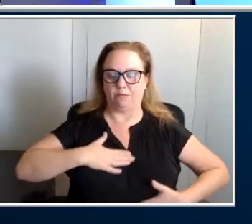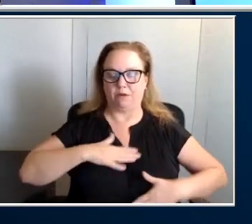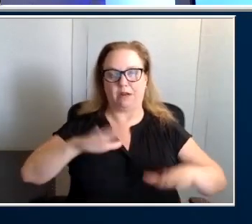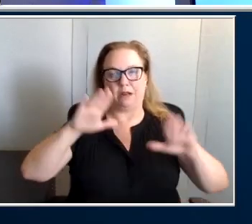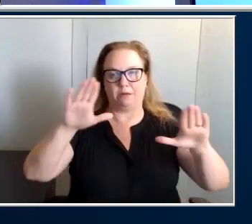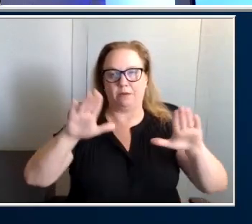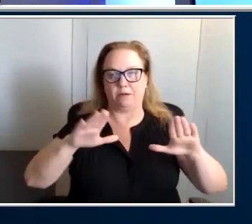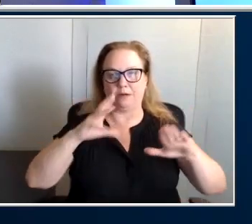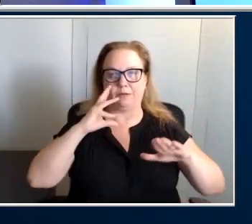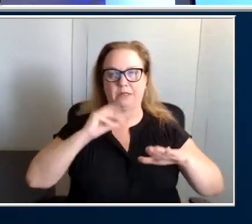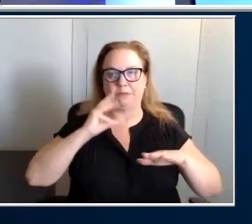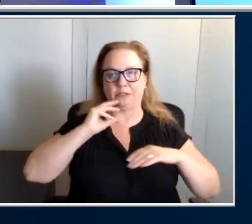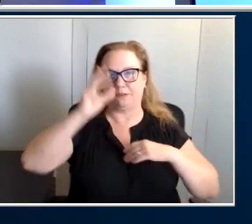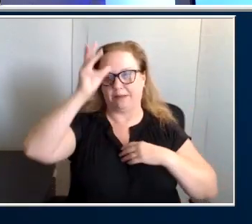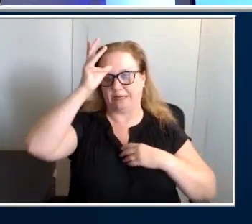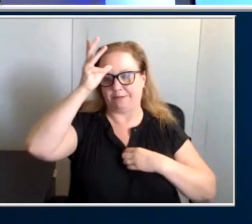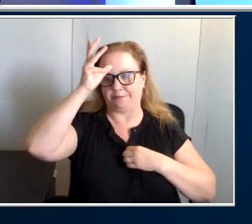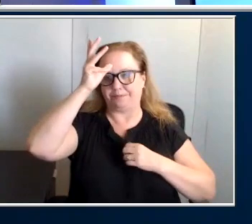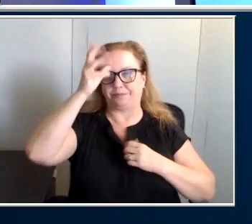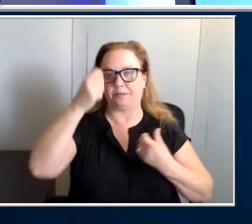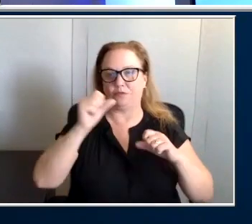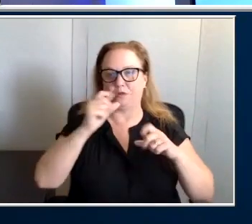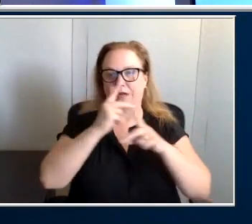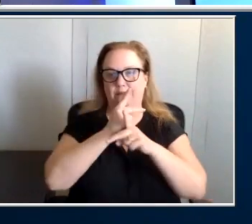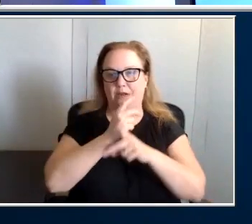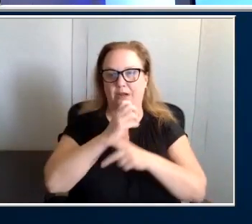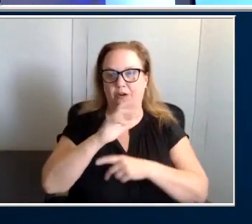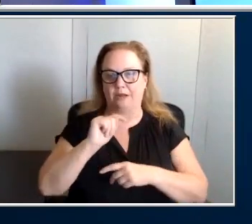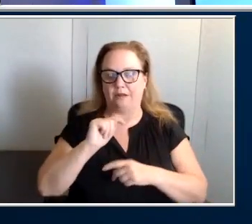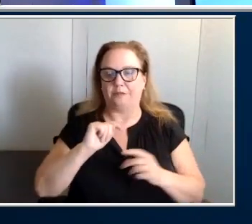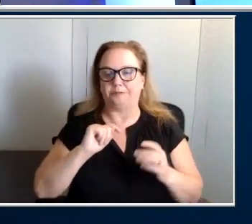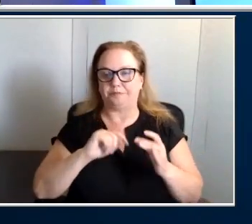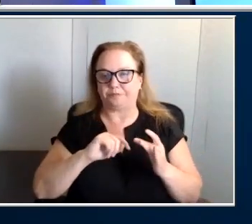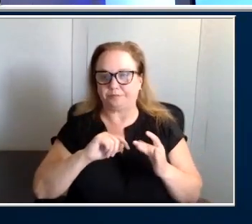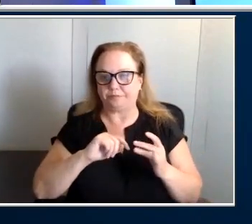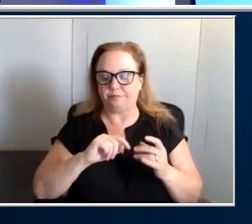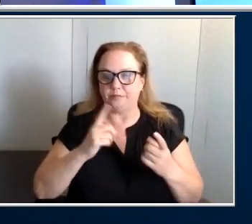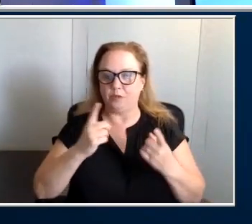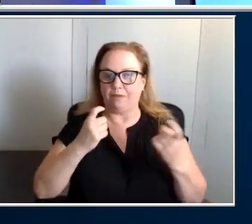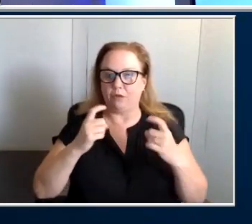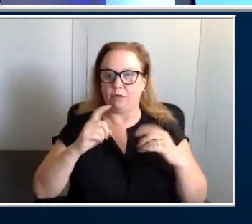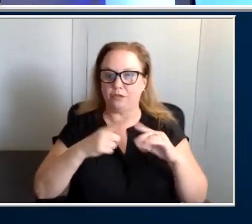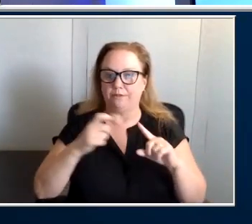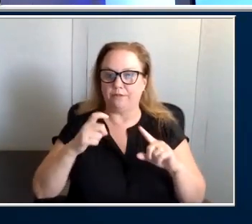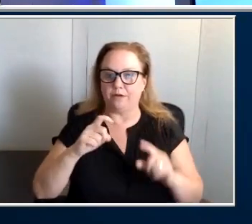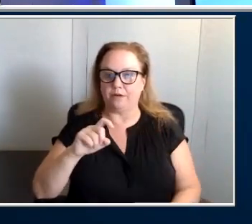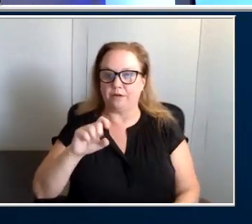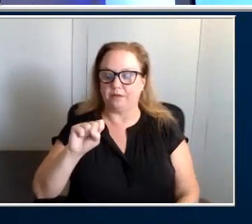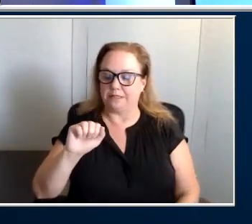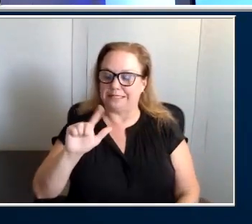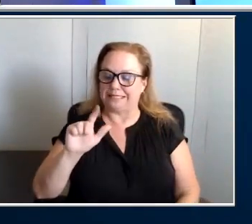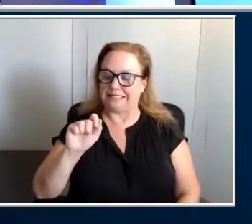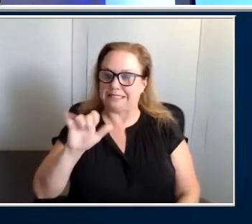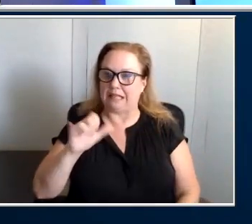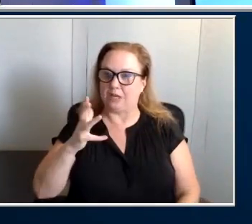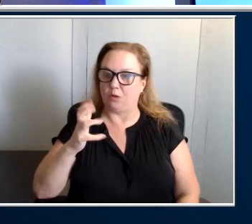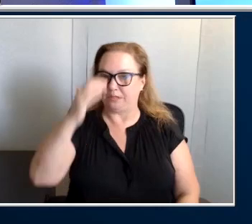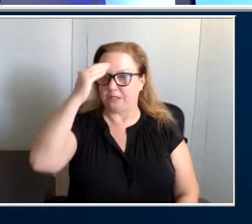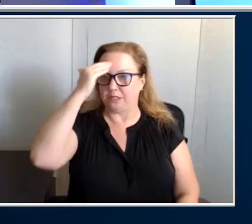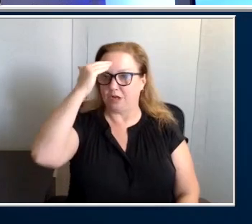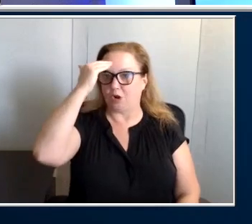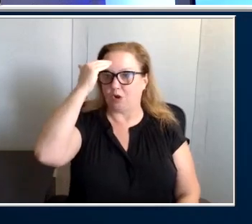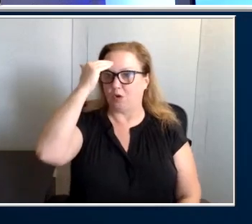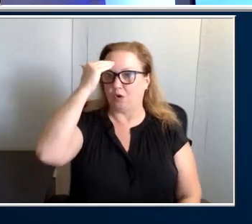with my dad, and we're trying to figure everything out. Then we have a question from Sally. Sally wants to know,